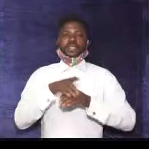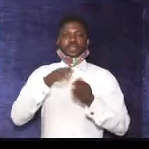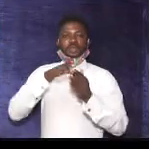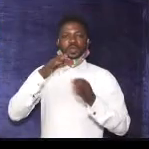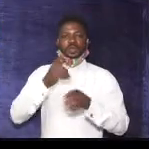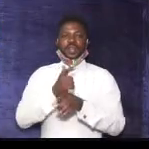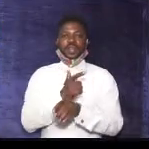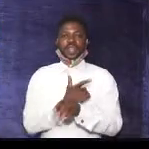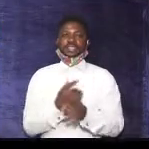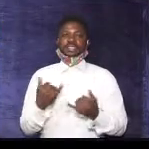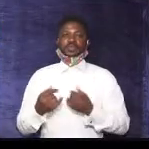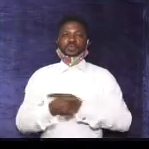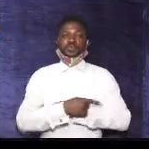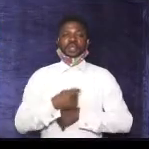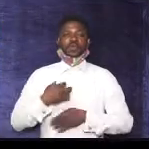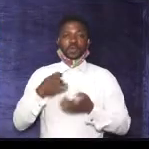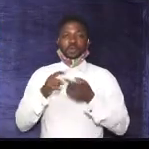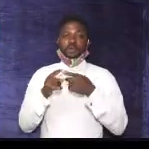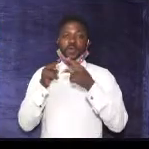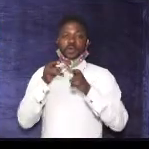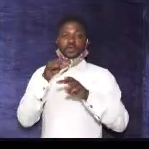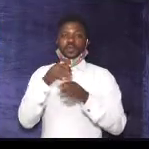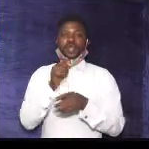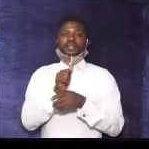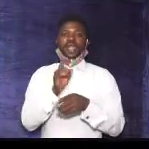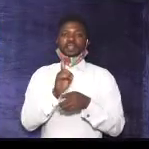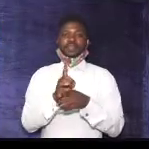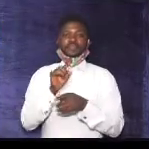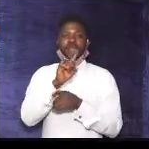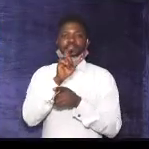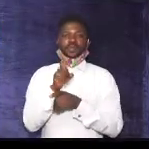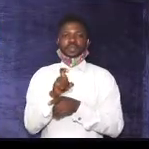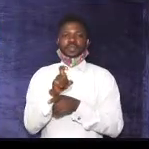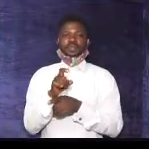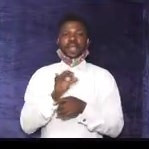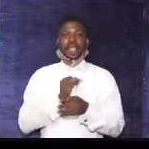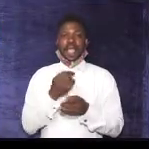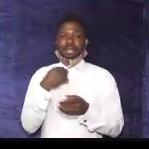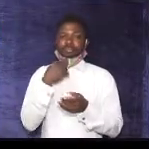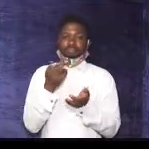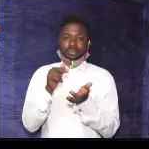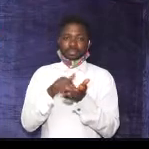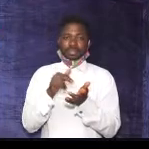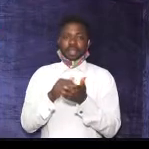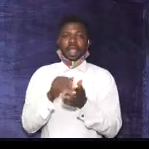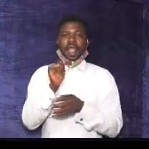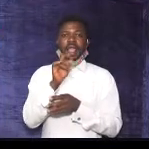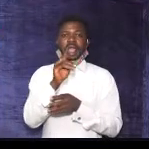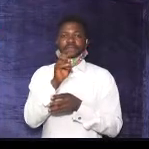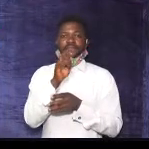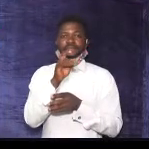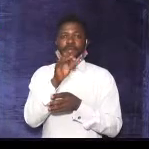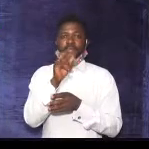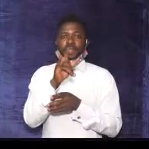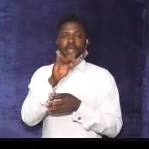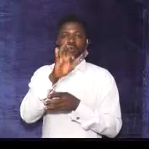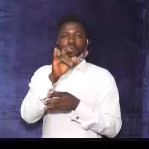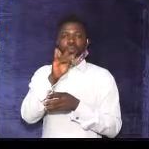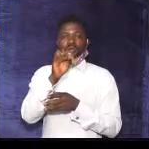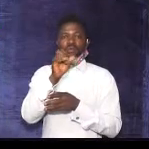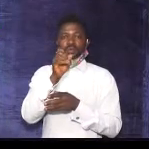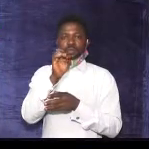In our English studies lesson today, we'll be looking at adverbial clauses. I repeat,